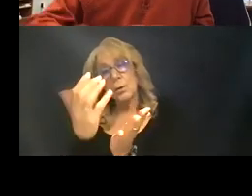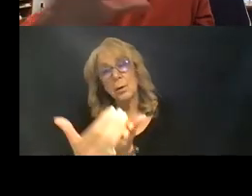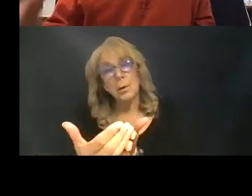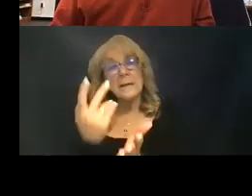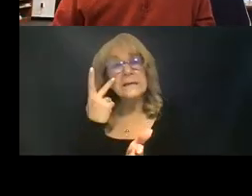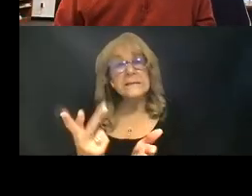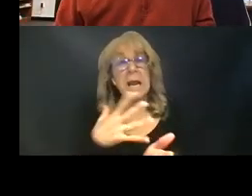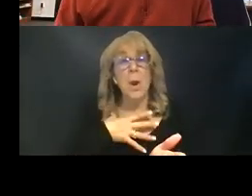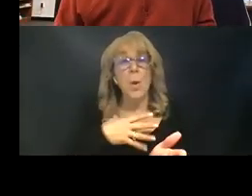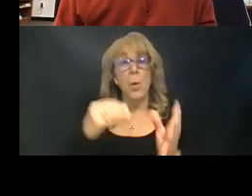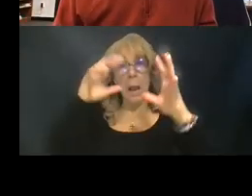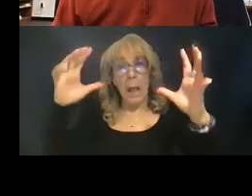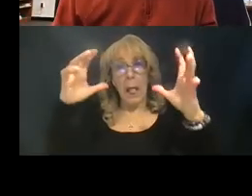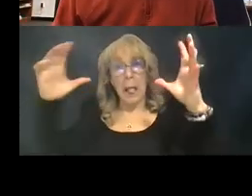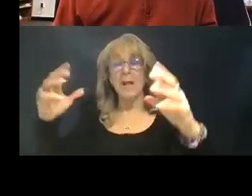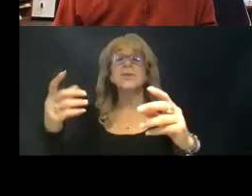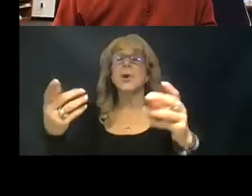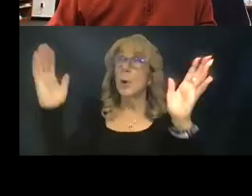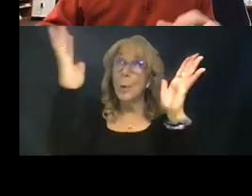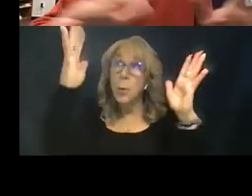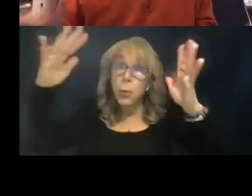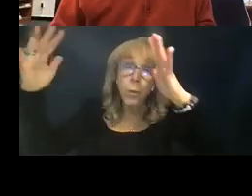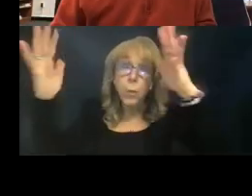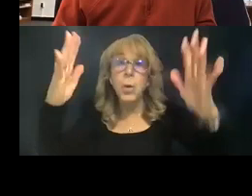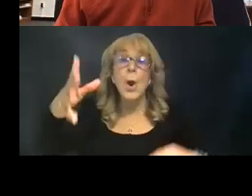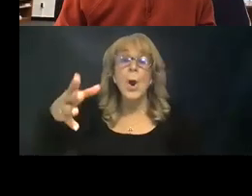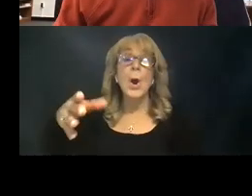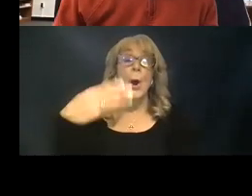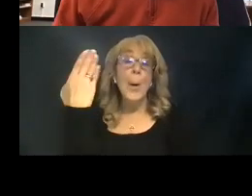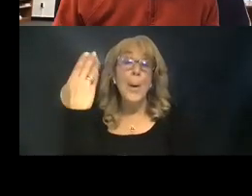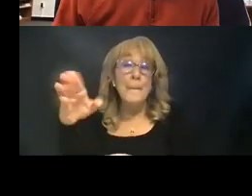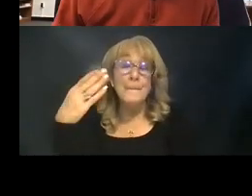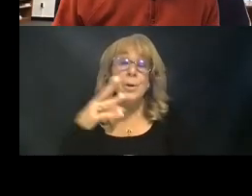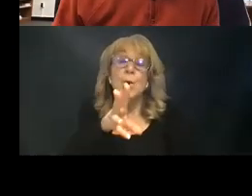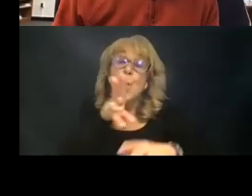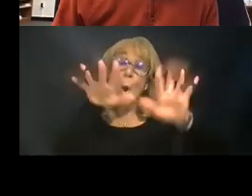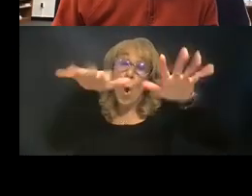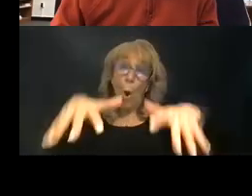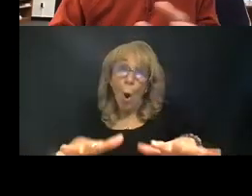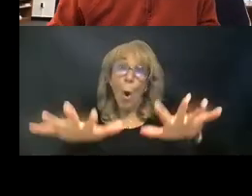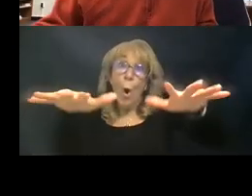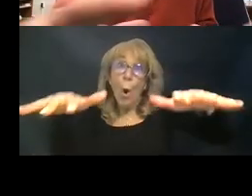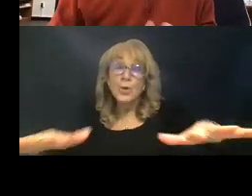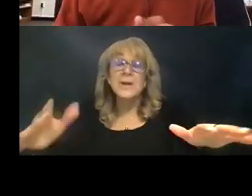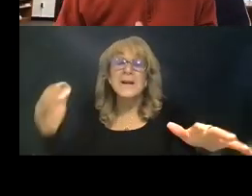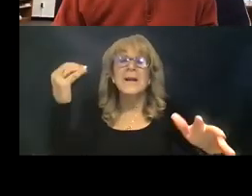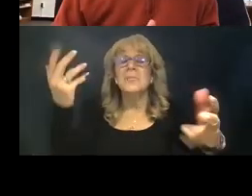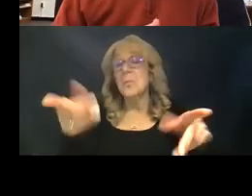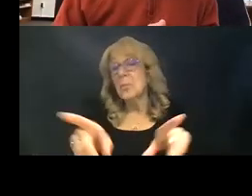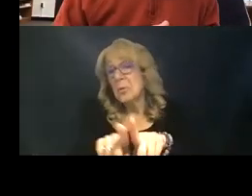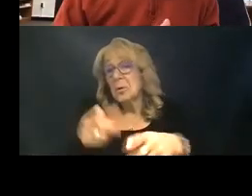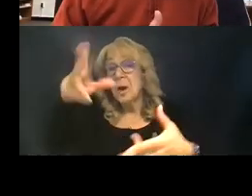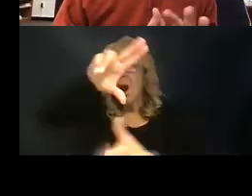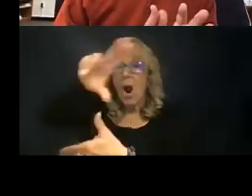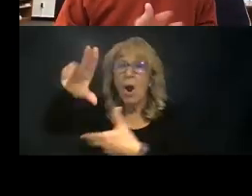we also have winds. You see the blue oceans that cover most of the Earth. And if a hurricane happened, you might get